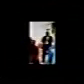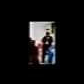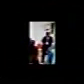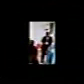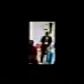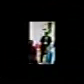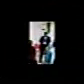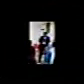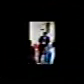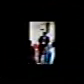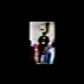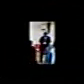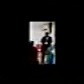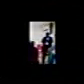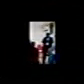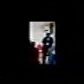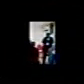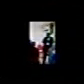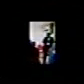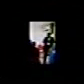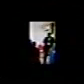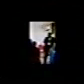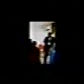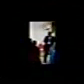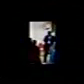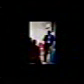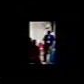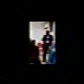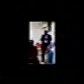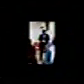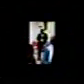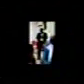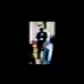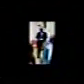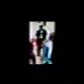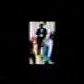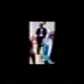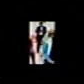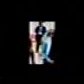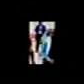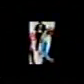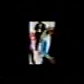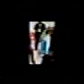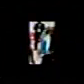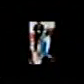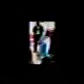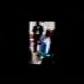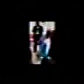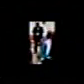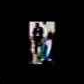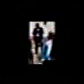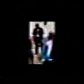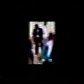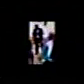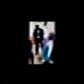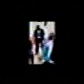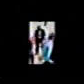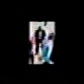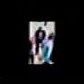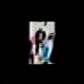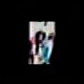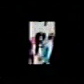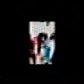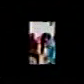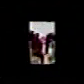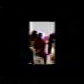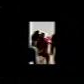you will know that that stronghold in your life will bring it down in Jesus' name. Because the weapons of our warfare,